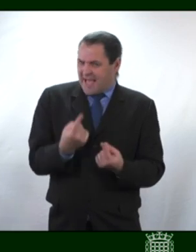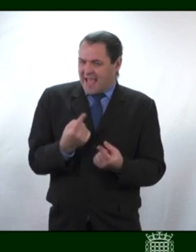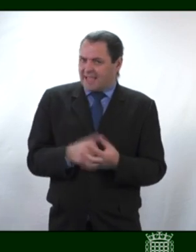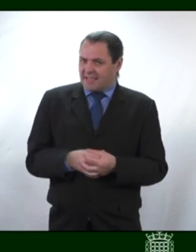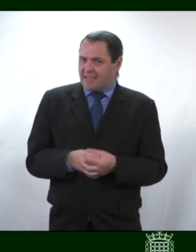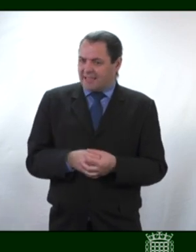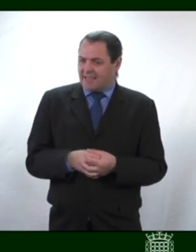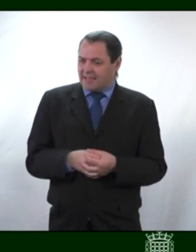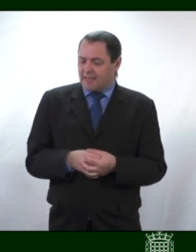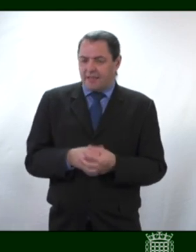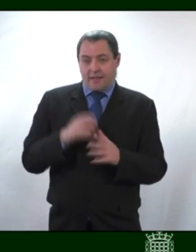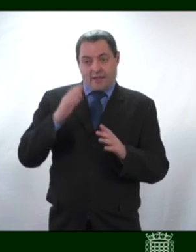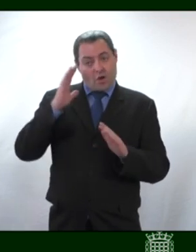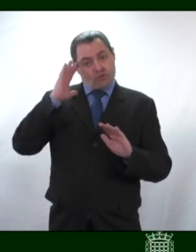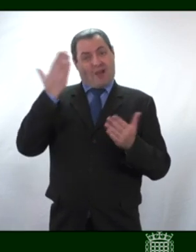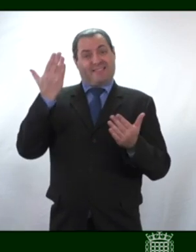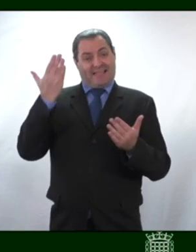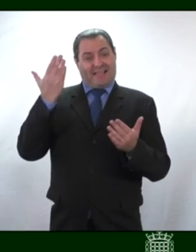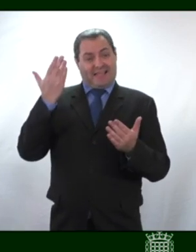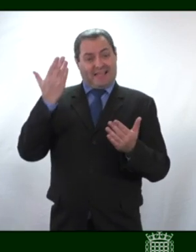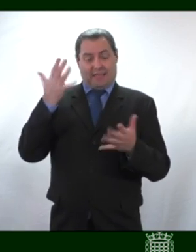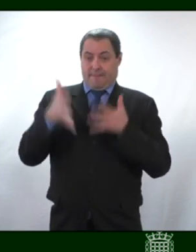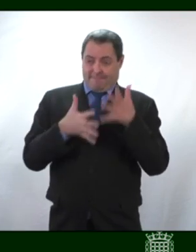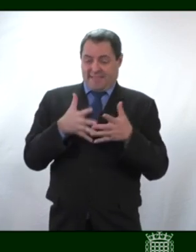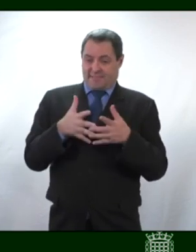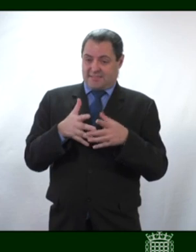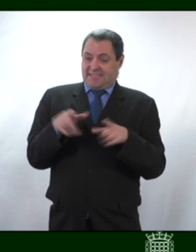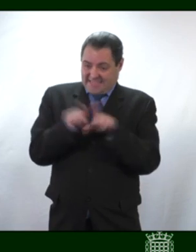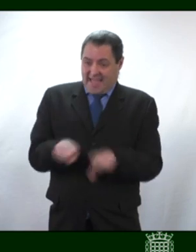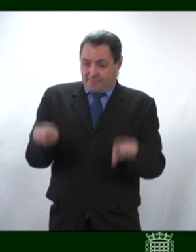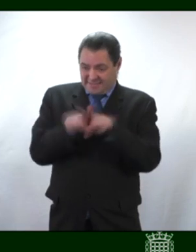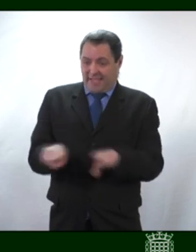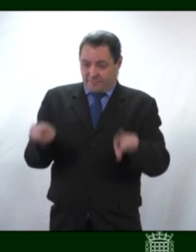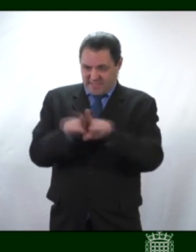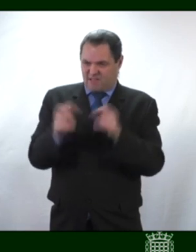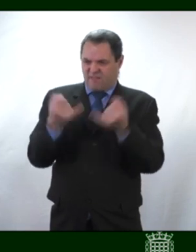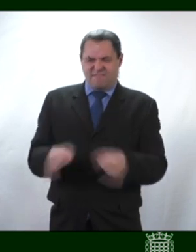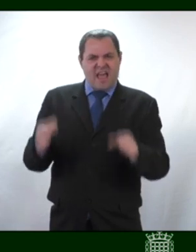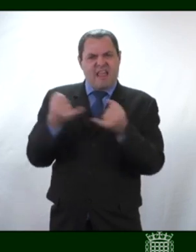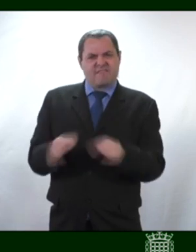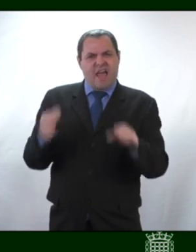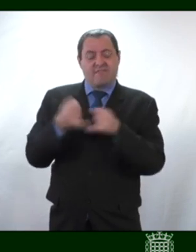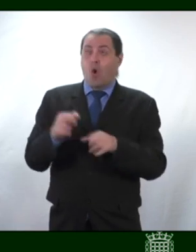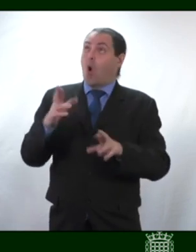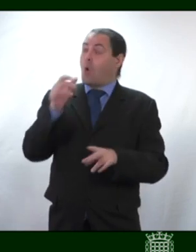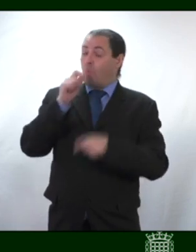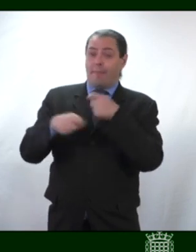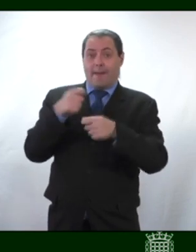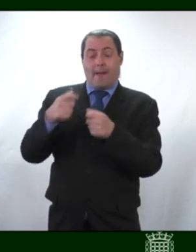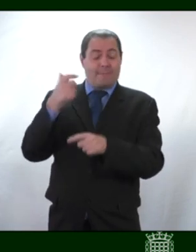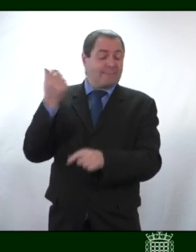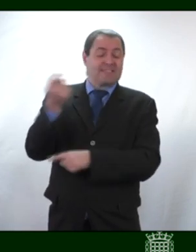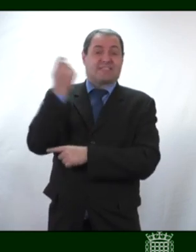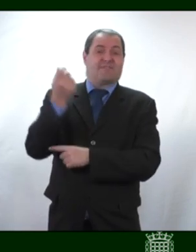definition of insanity is to continue to do the same thing over and over again in the hope that it will turn good. Now, we have